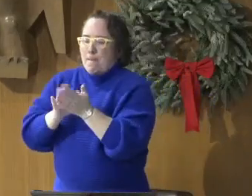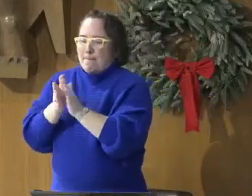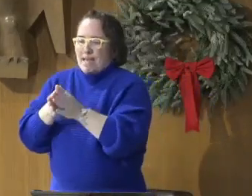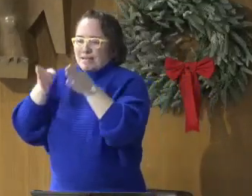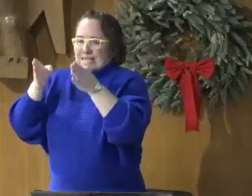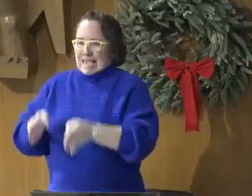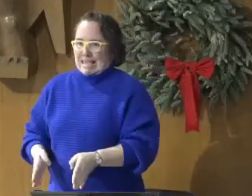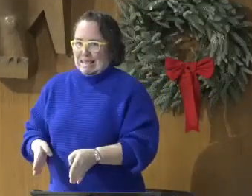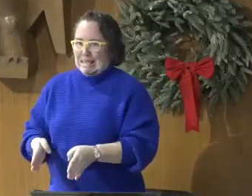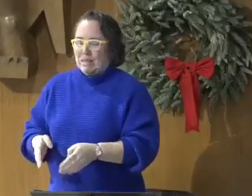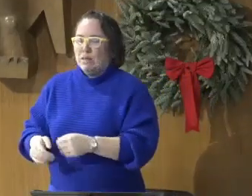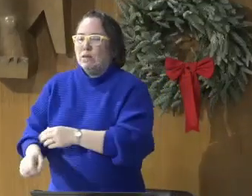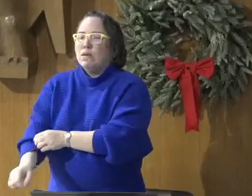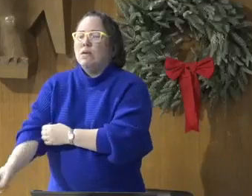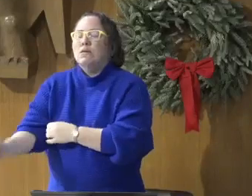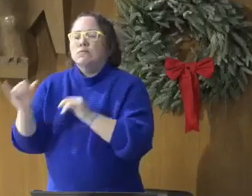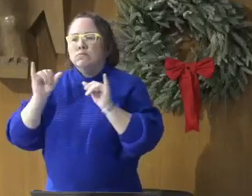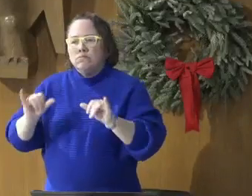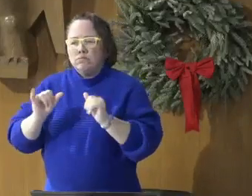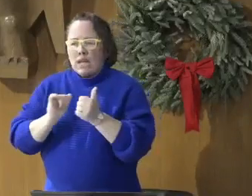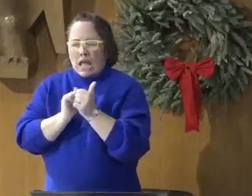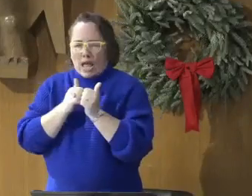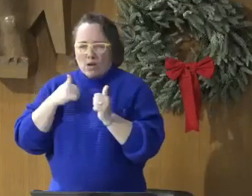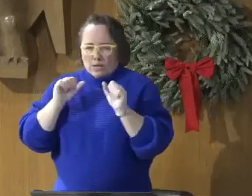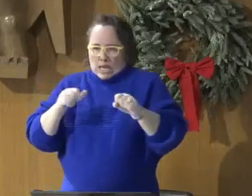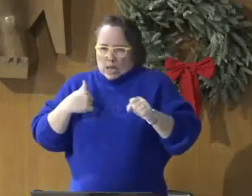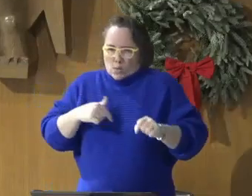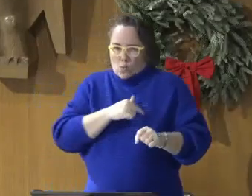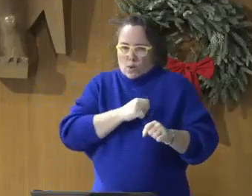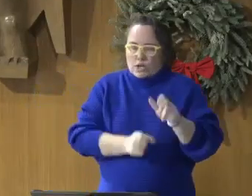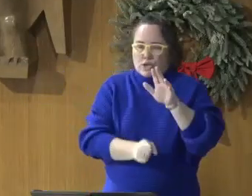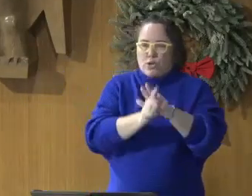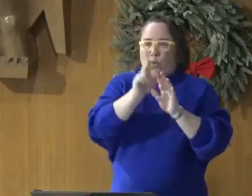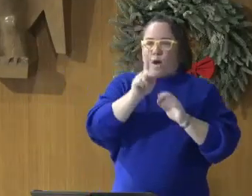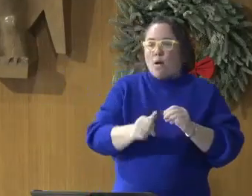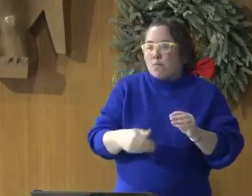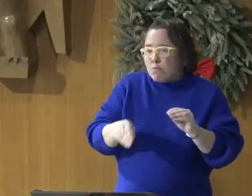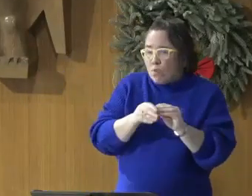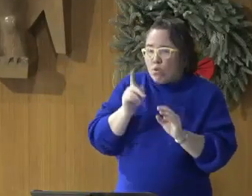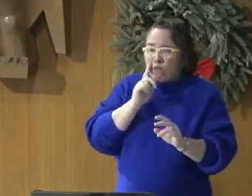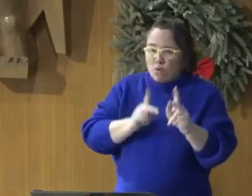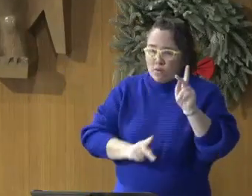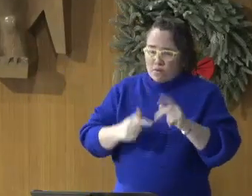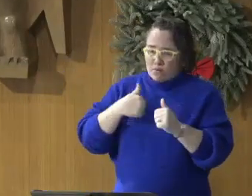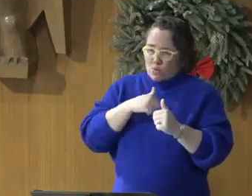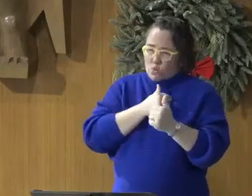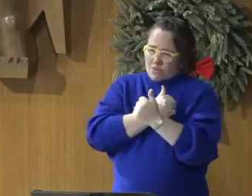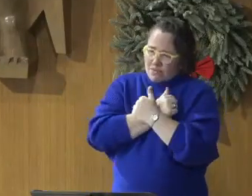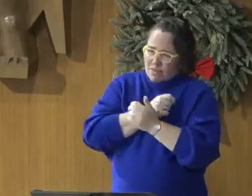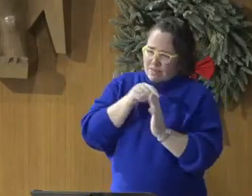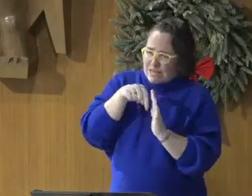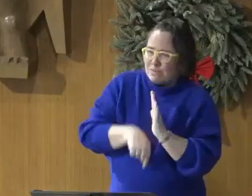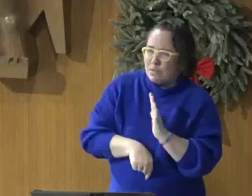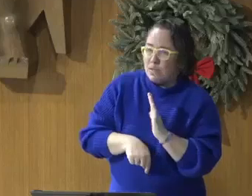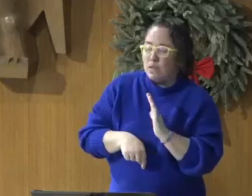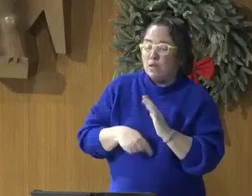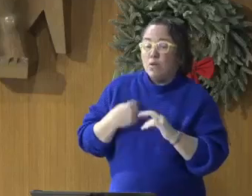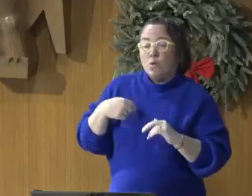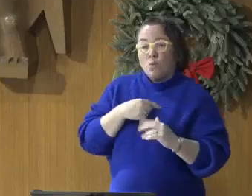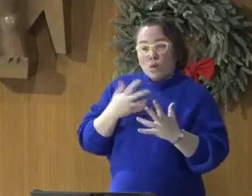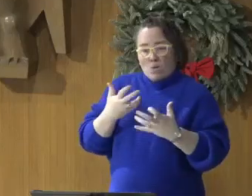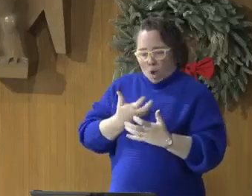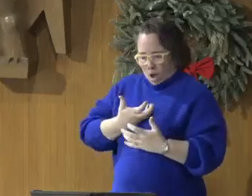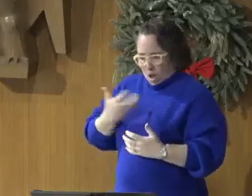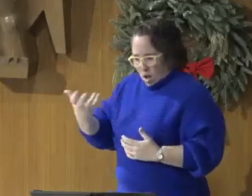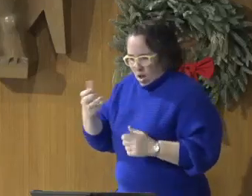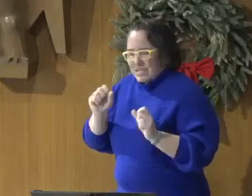show up more for the people we love, I wonder. There's this part of us that always wants to, but